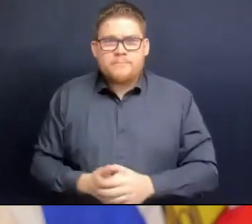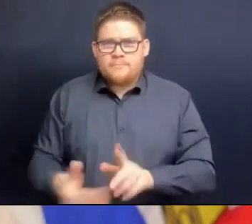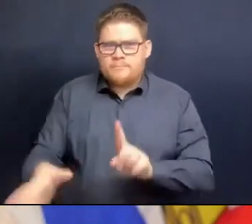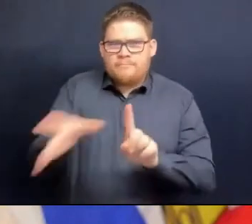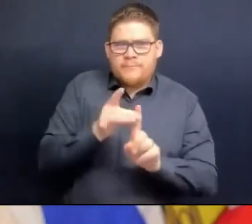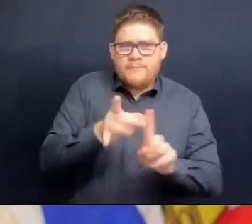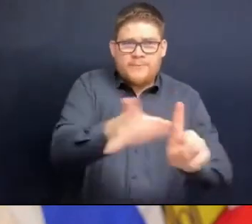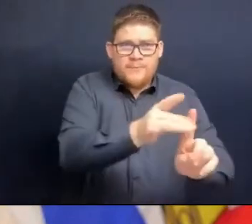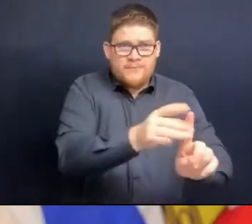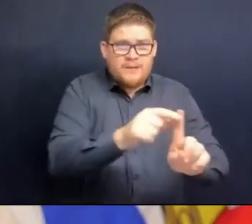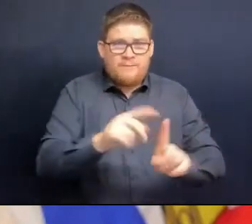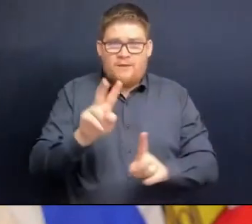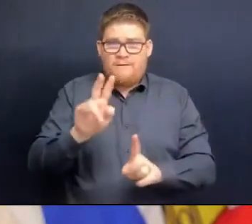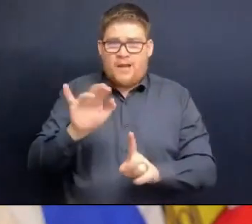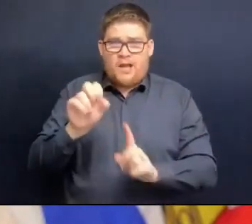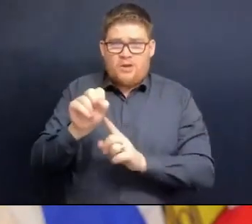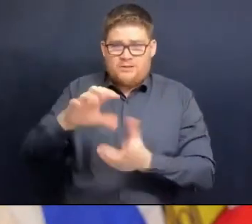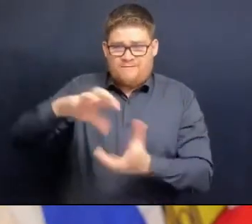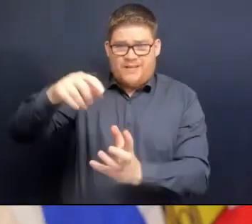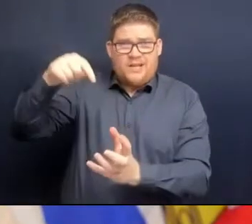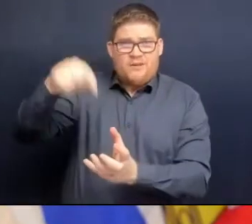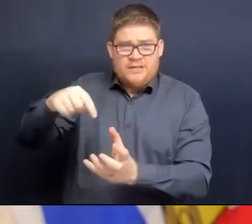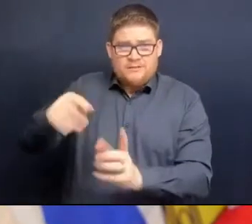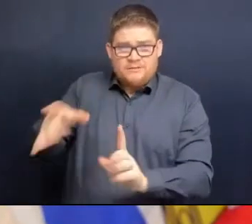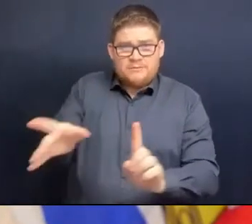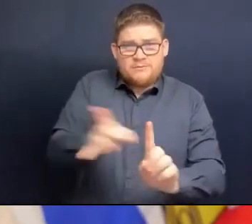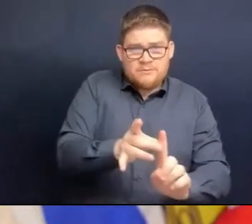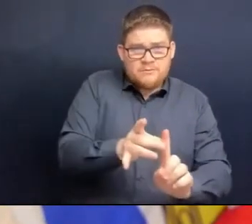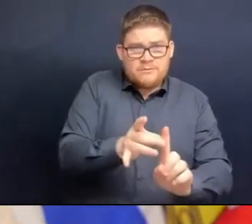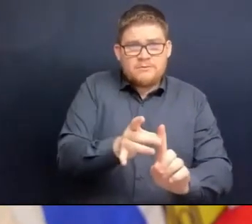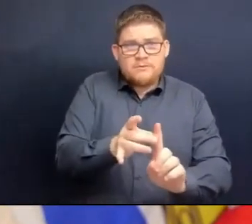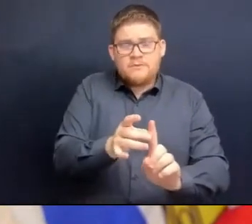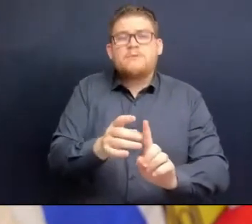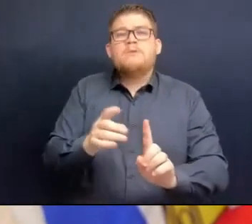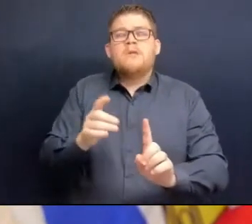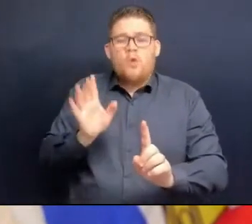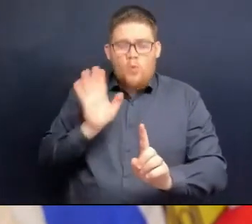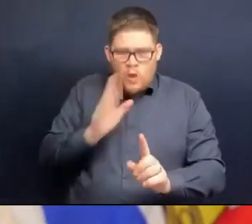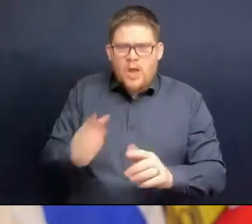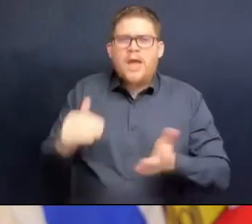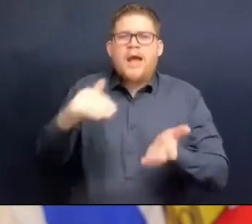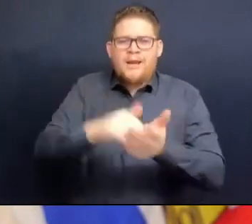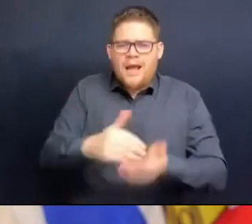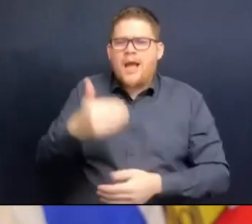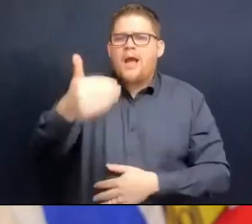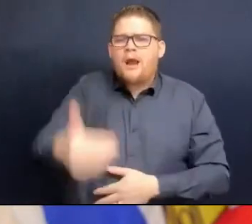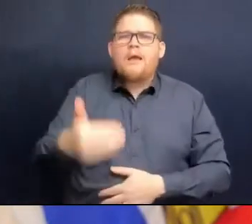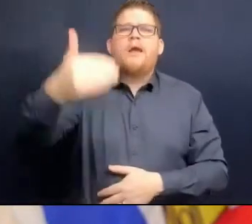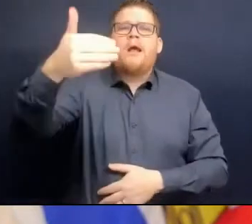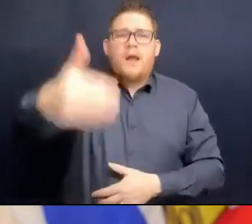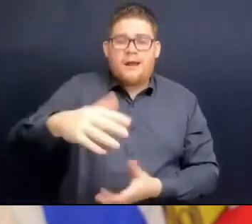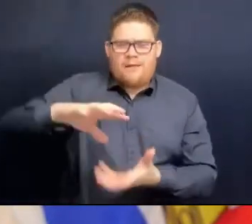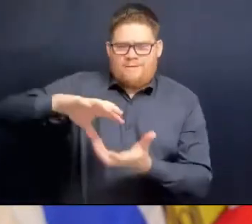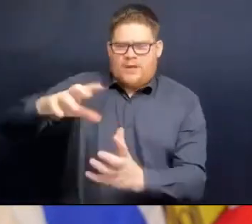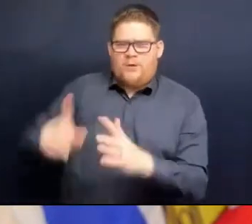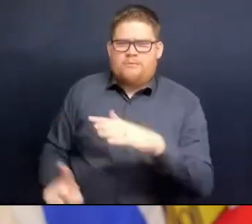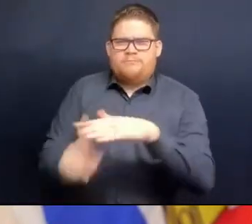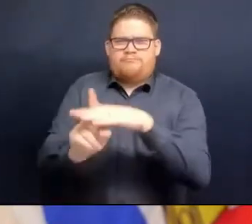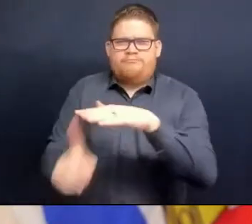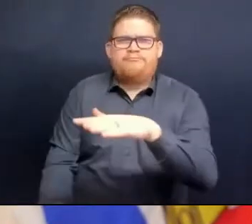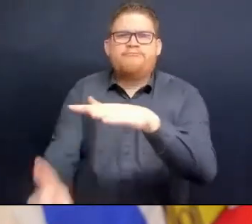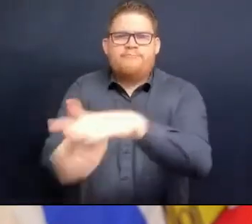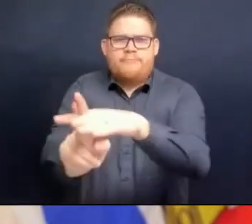mutating, the inevitability that we will see another variant, and that it's the pressure is for it to